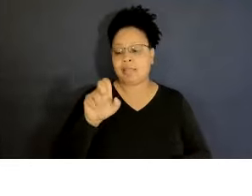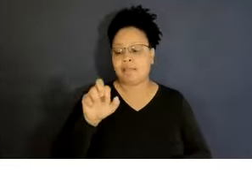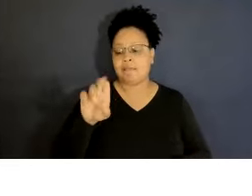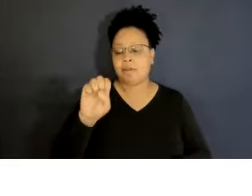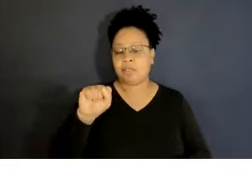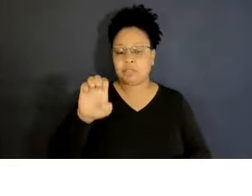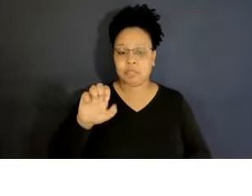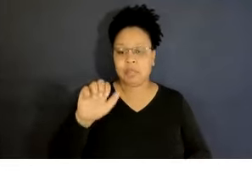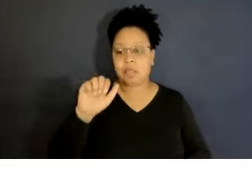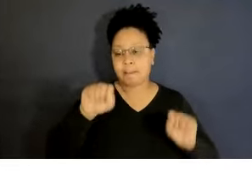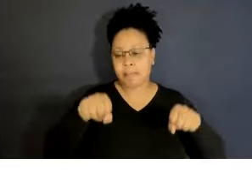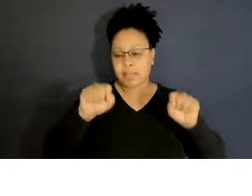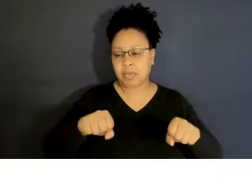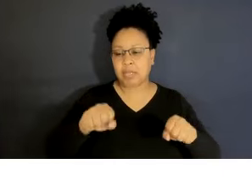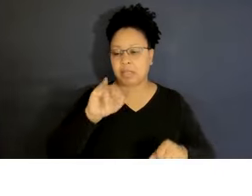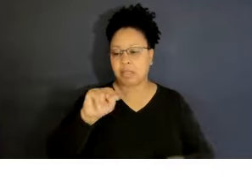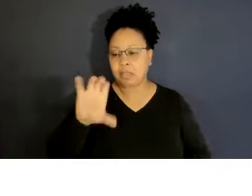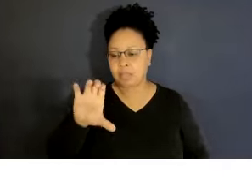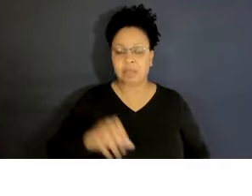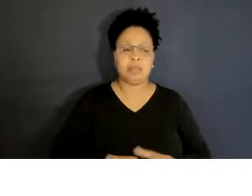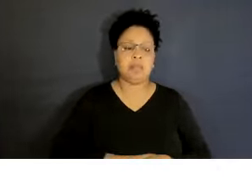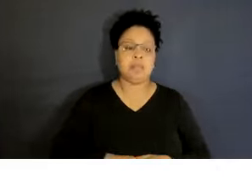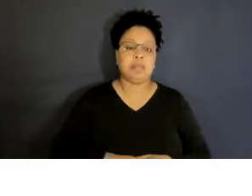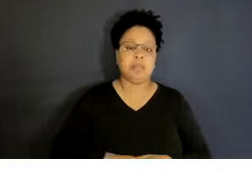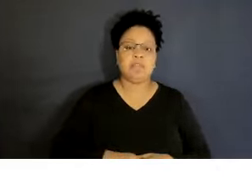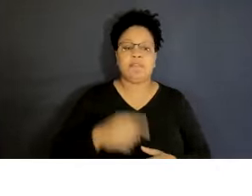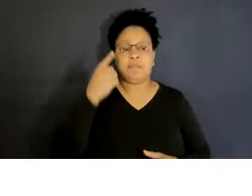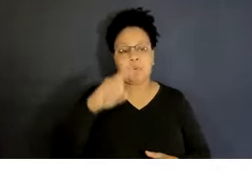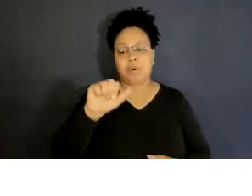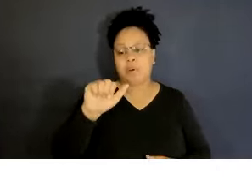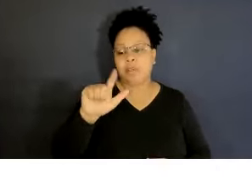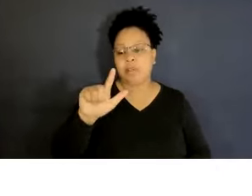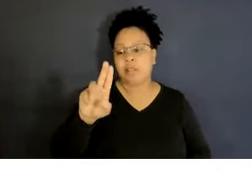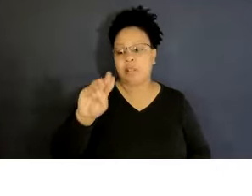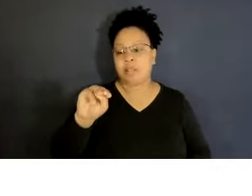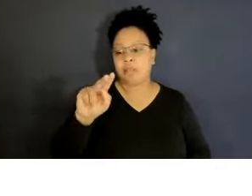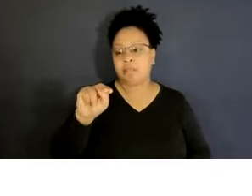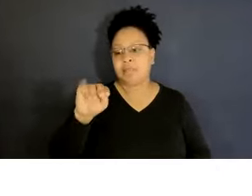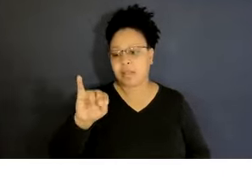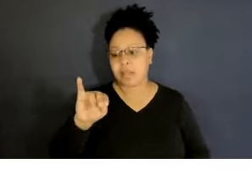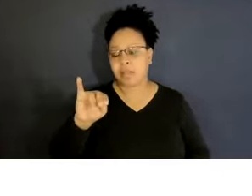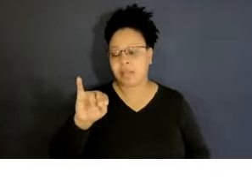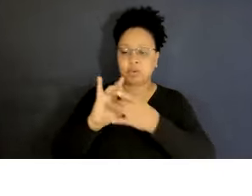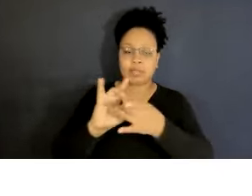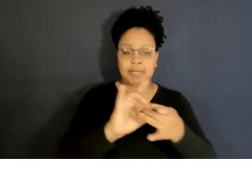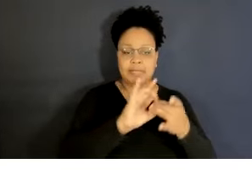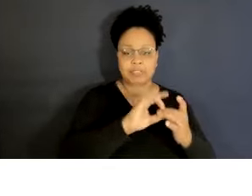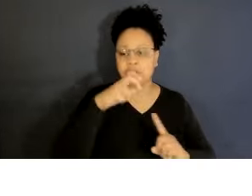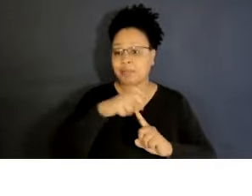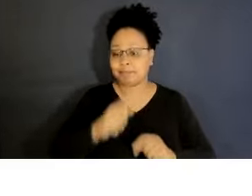Incorporated as the Alumni Relations Champion, and I am